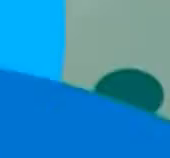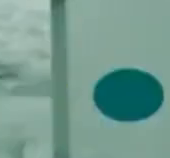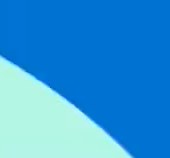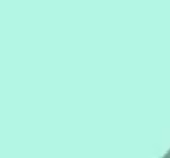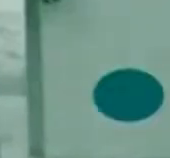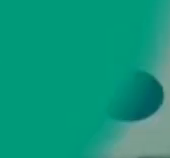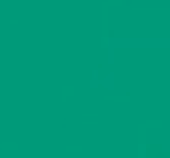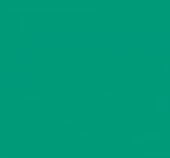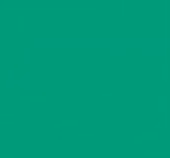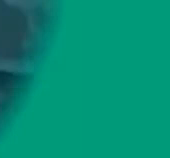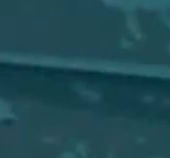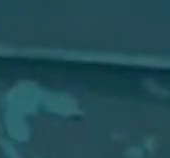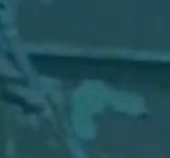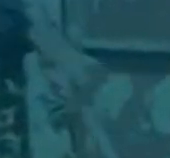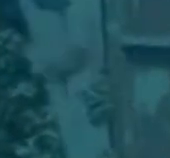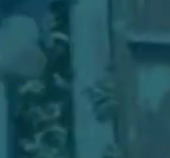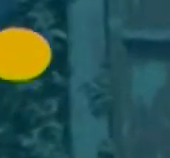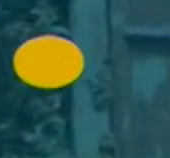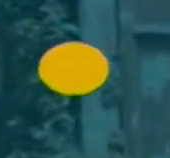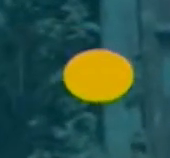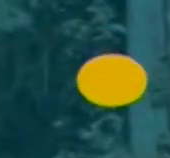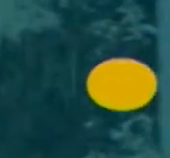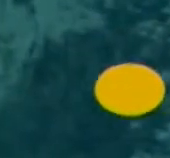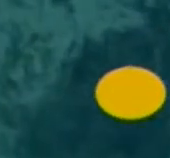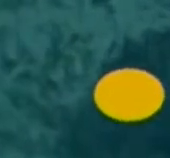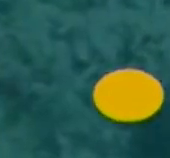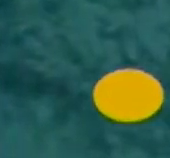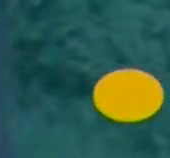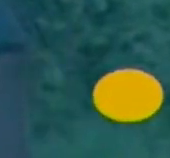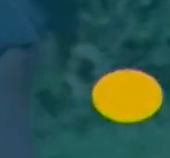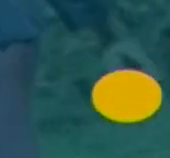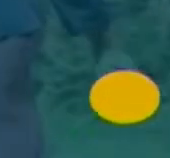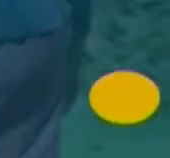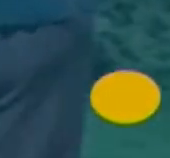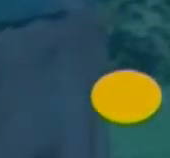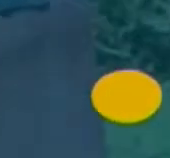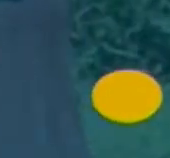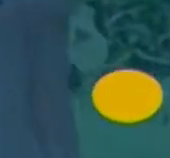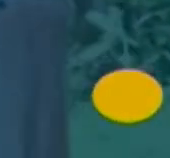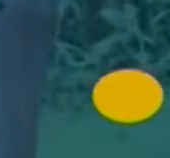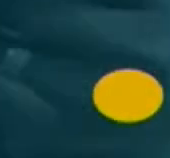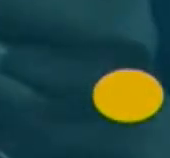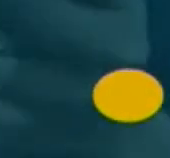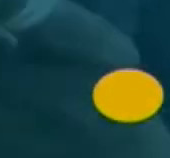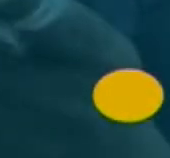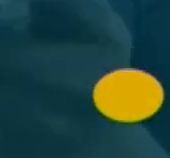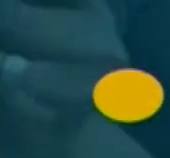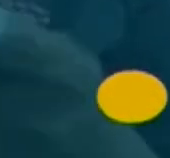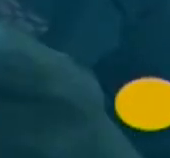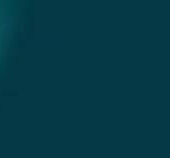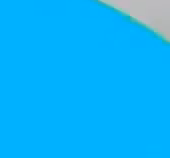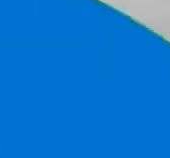beautiful. We are born to do great things. We're unstoppable,